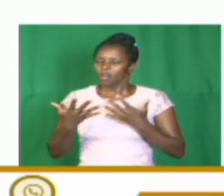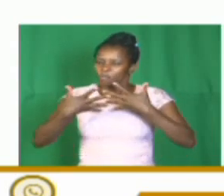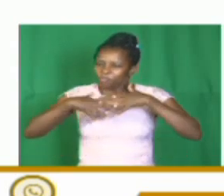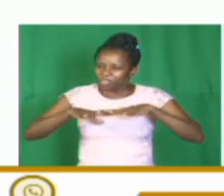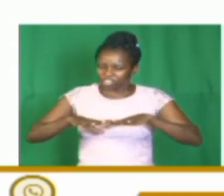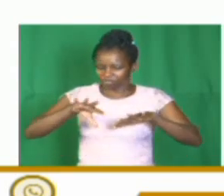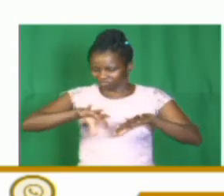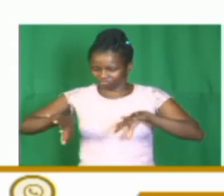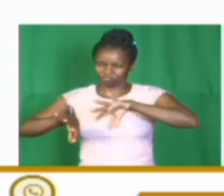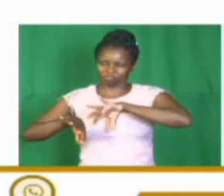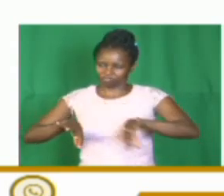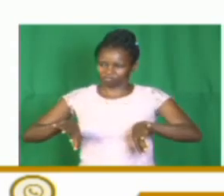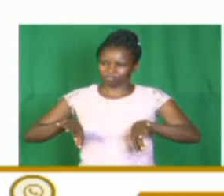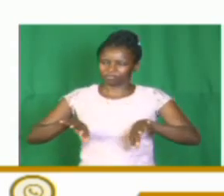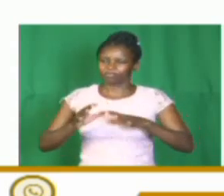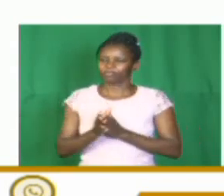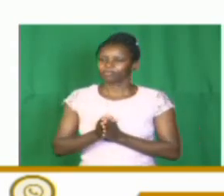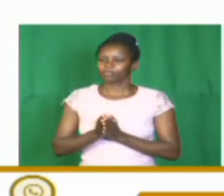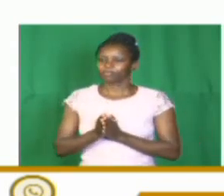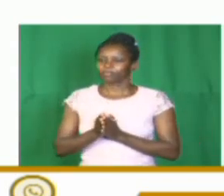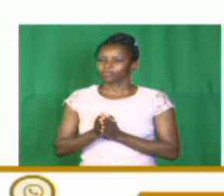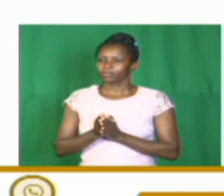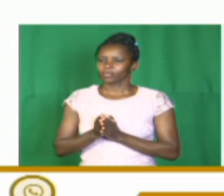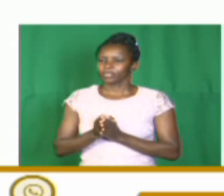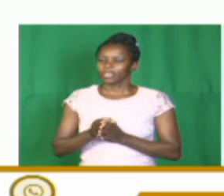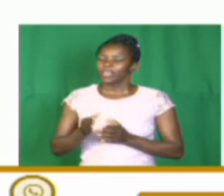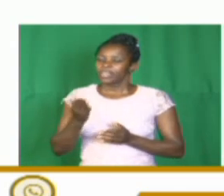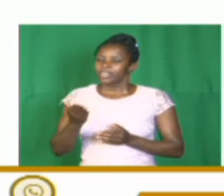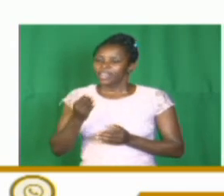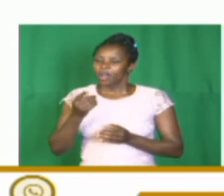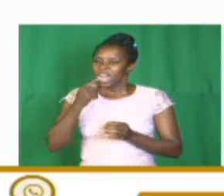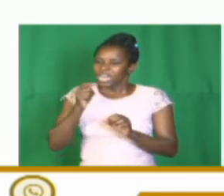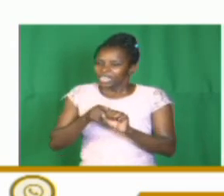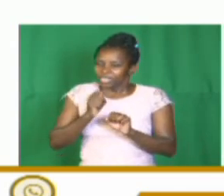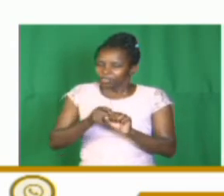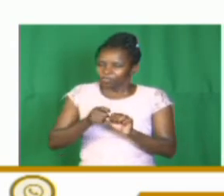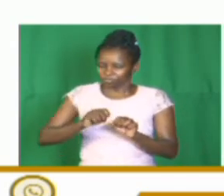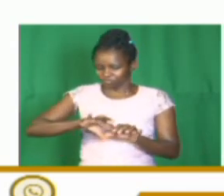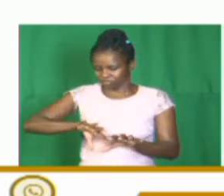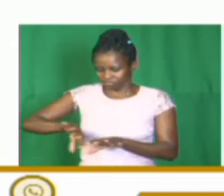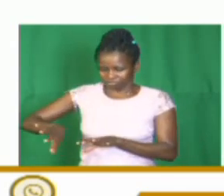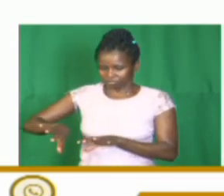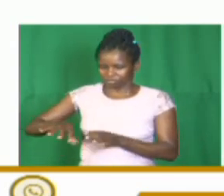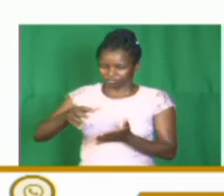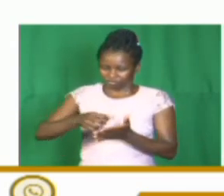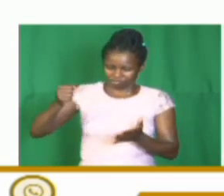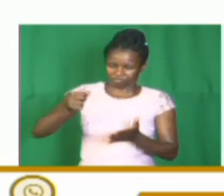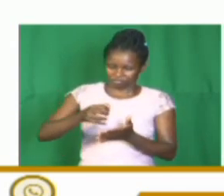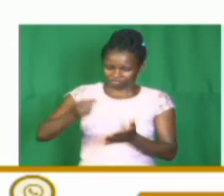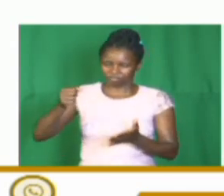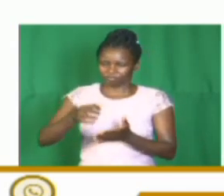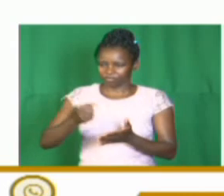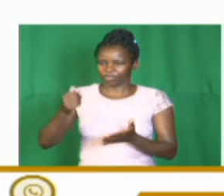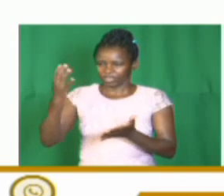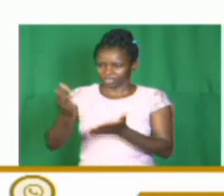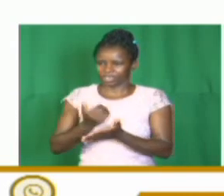be separated. You will be left with the iron chips this side, and then the nails will be attracted